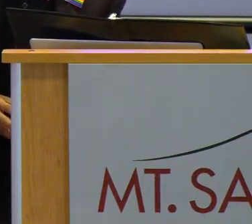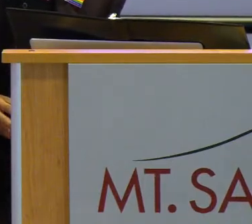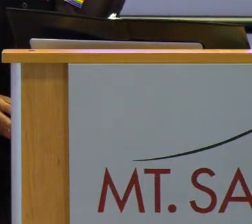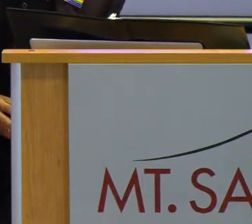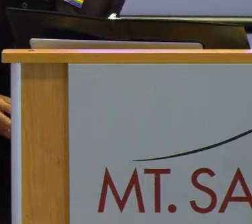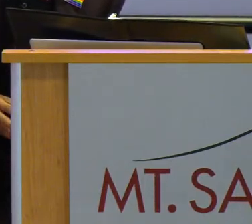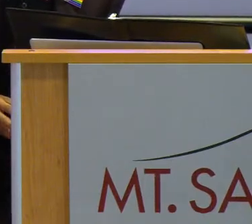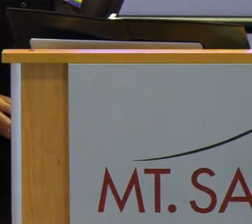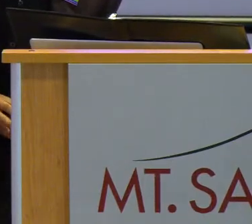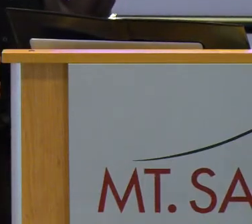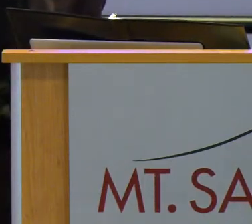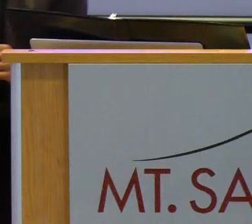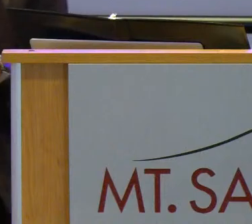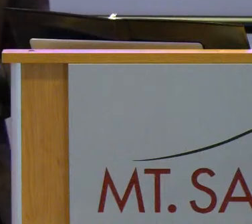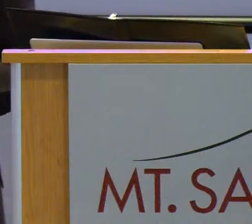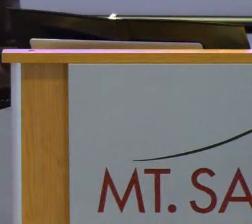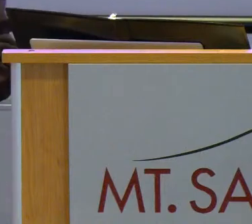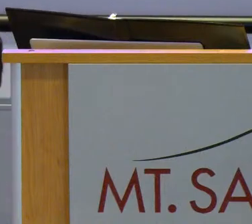have.